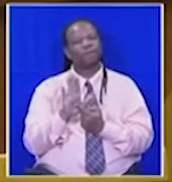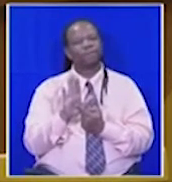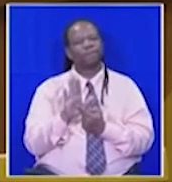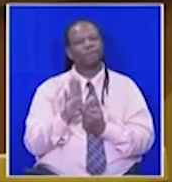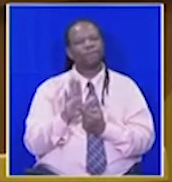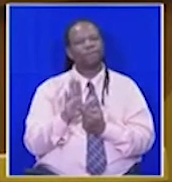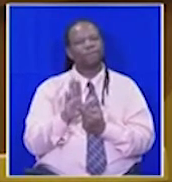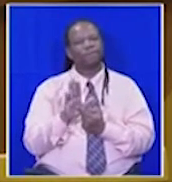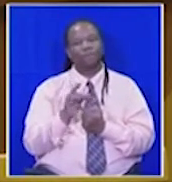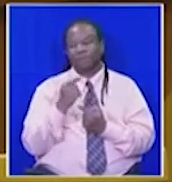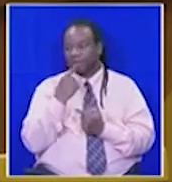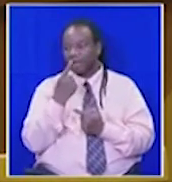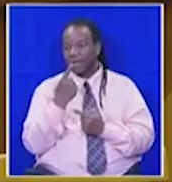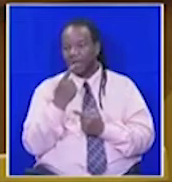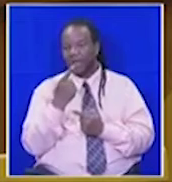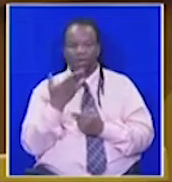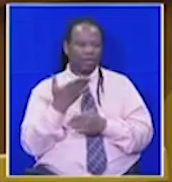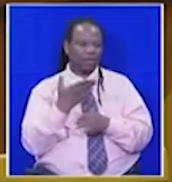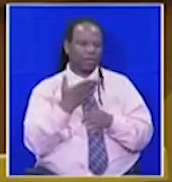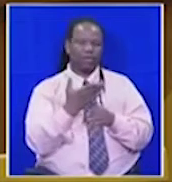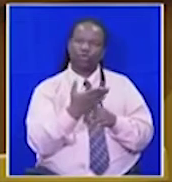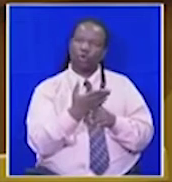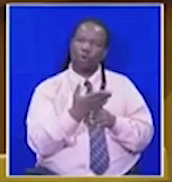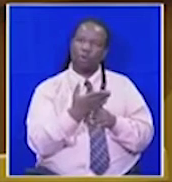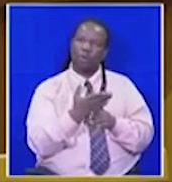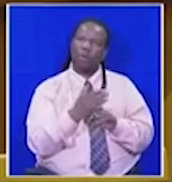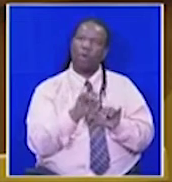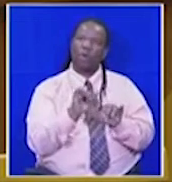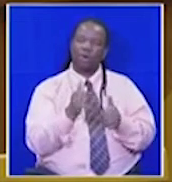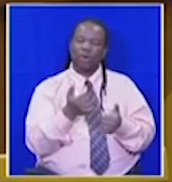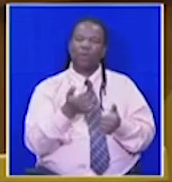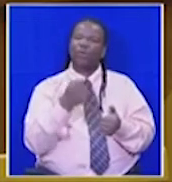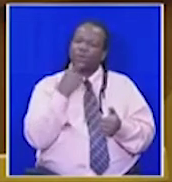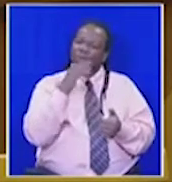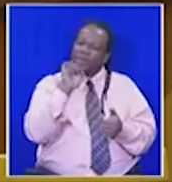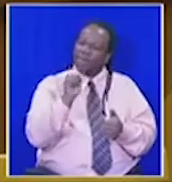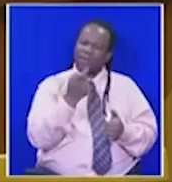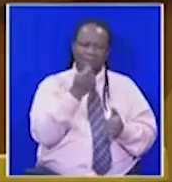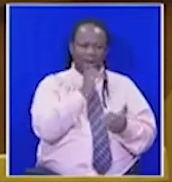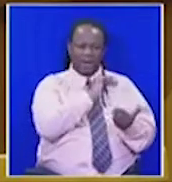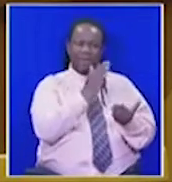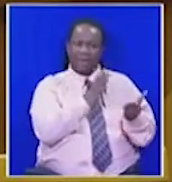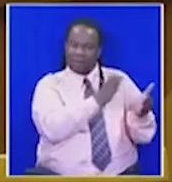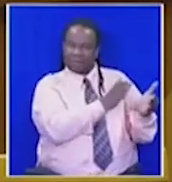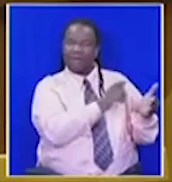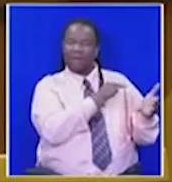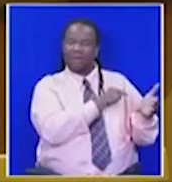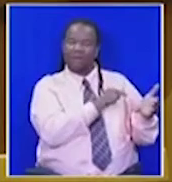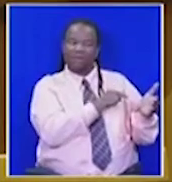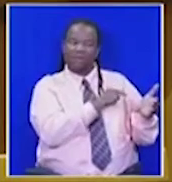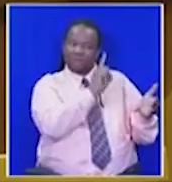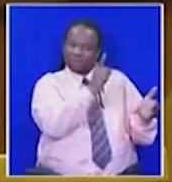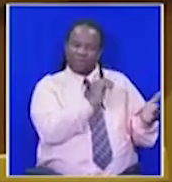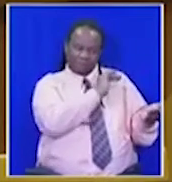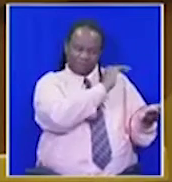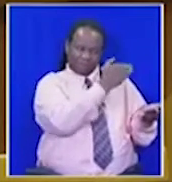drought relief. But we said in the budget that in the contingency amount that we've set aside, we have both money in that contingency amount